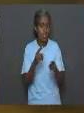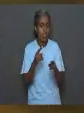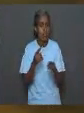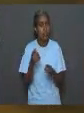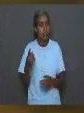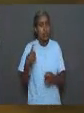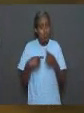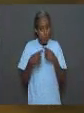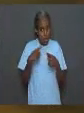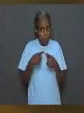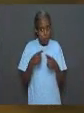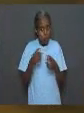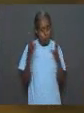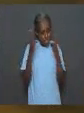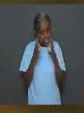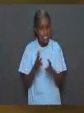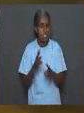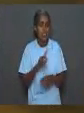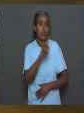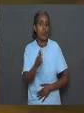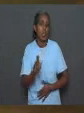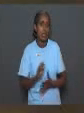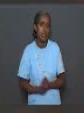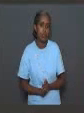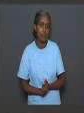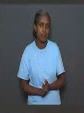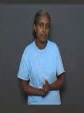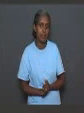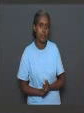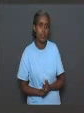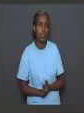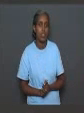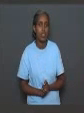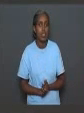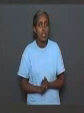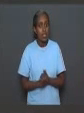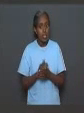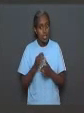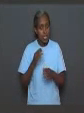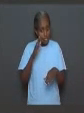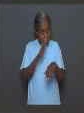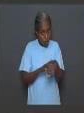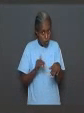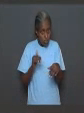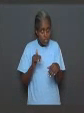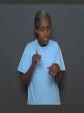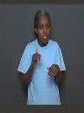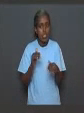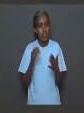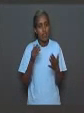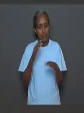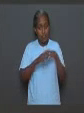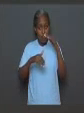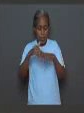come to trickier problems. Let us call the potential favorable